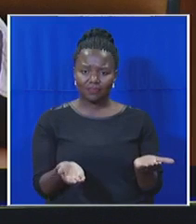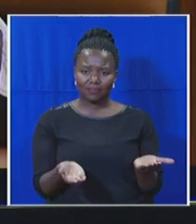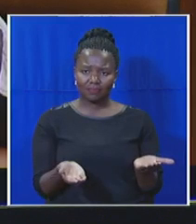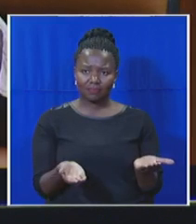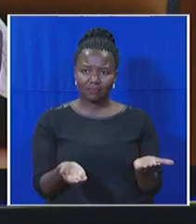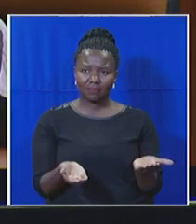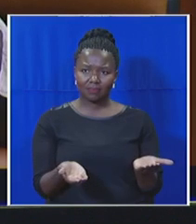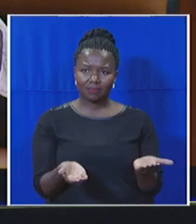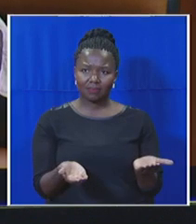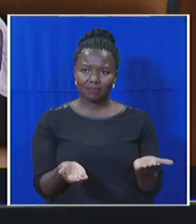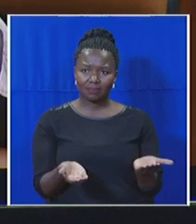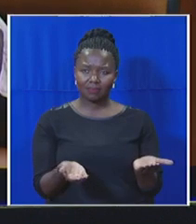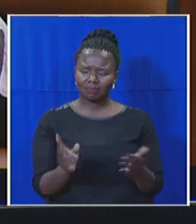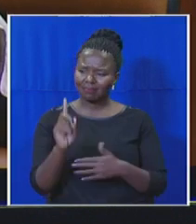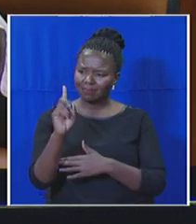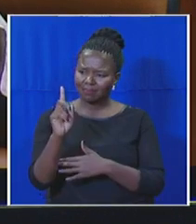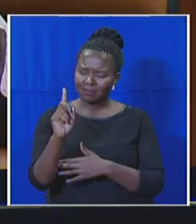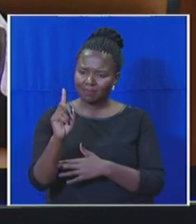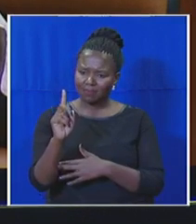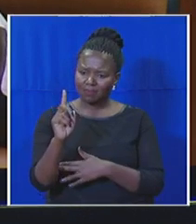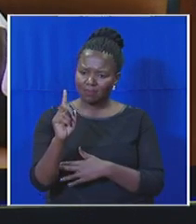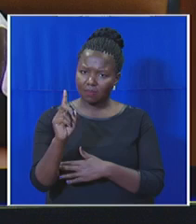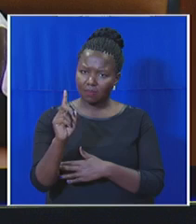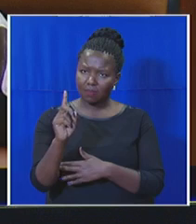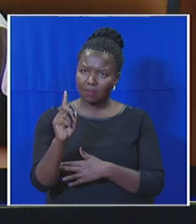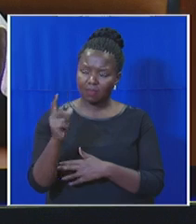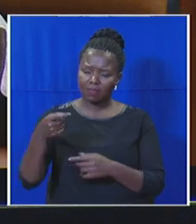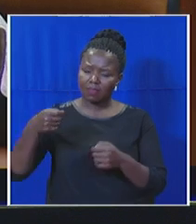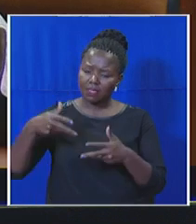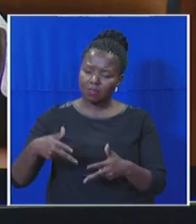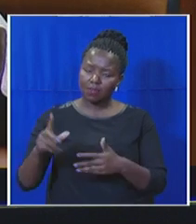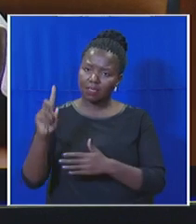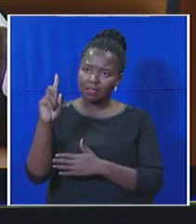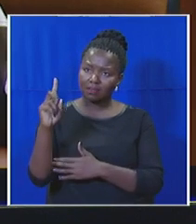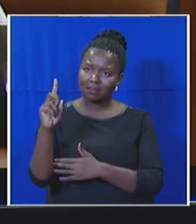order. Order, Speaker. Order, Speaker.